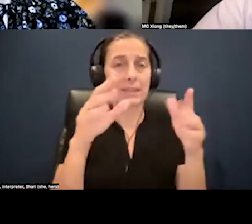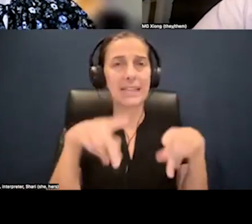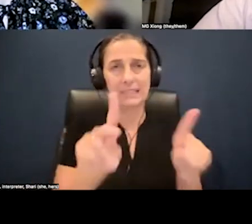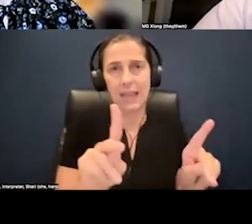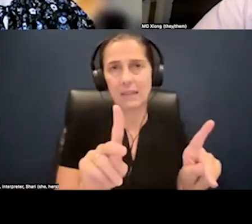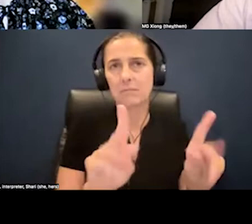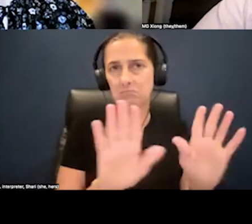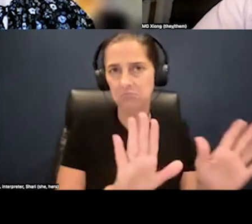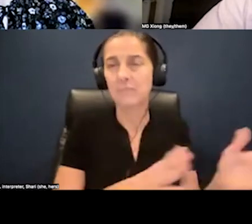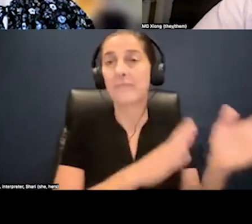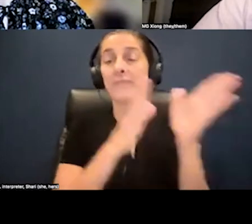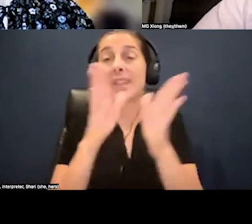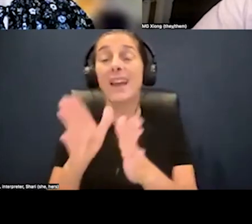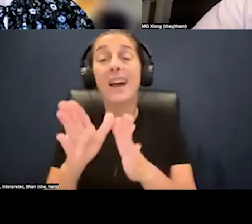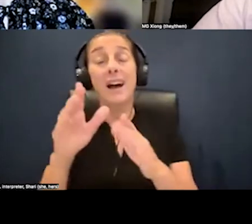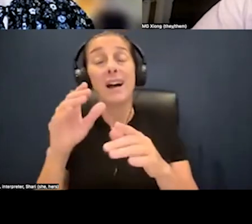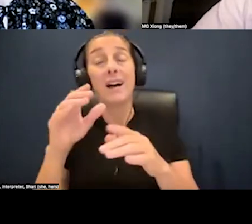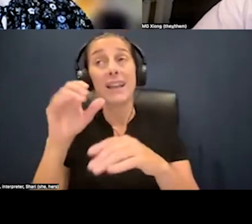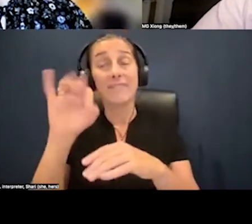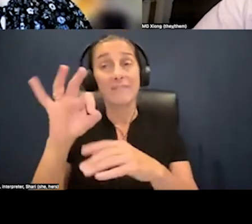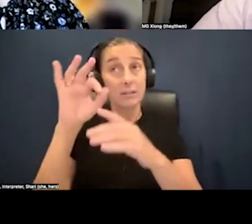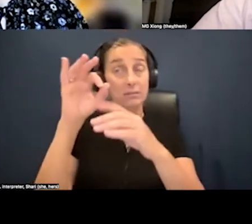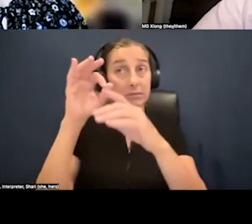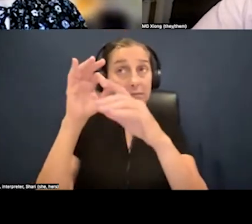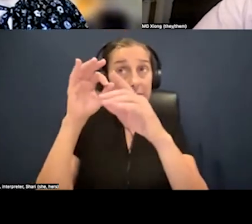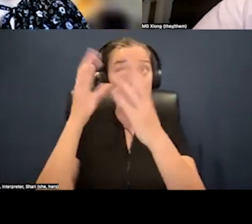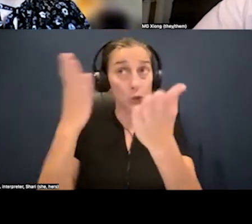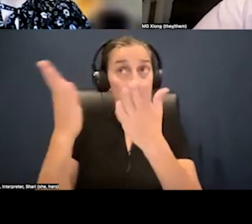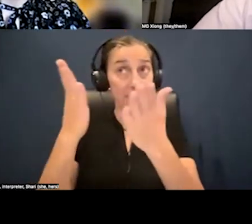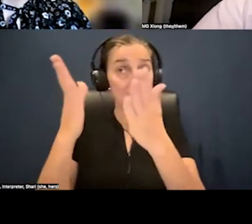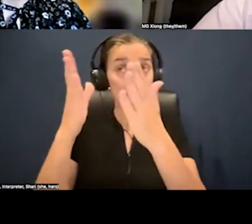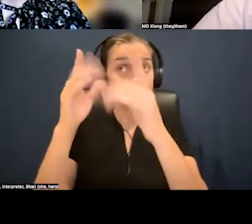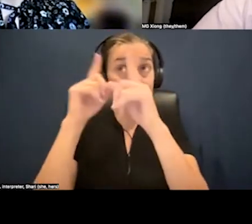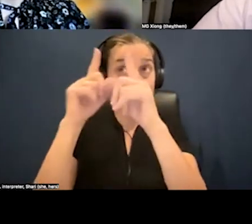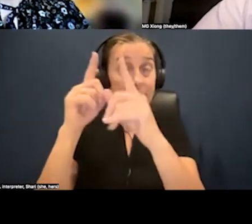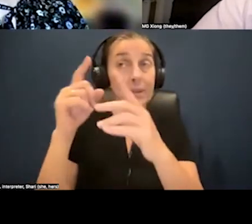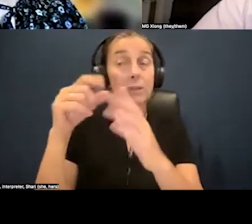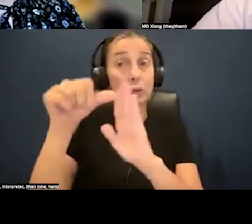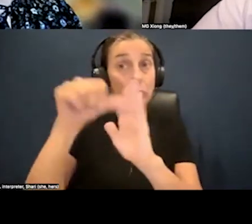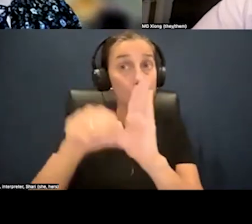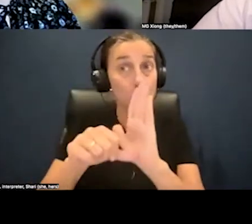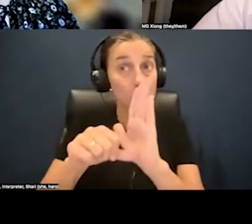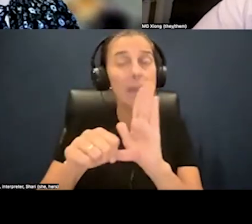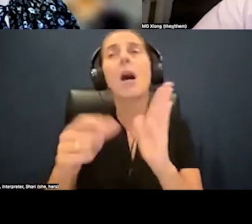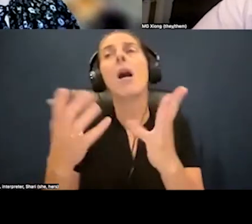a longer list of kind of research around the bureaucracy of it to do beforehand.